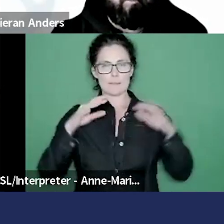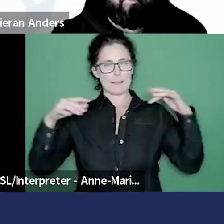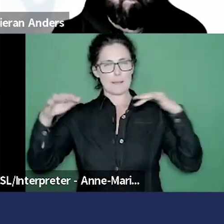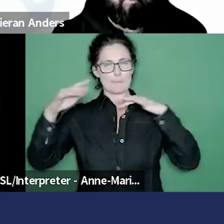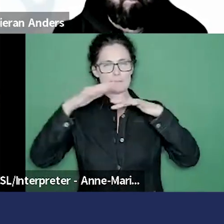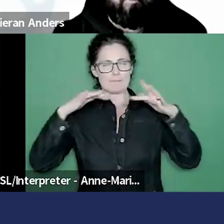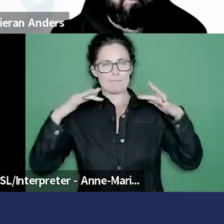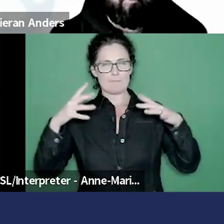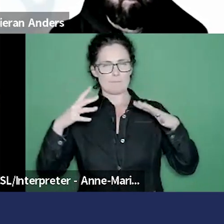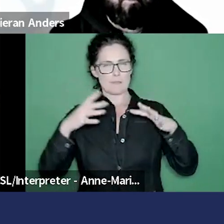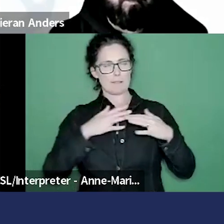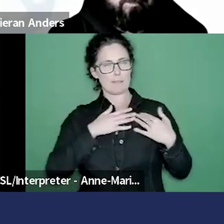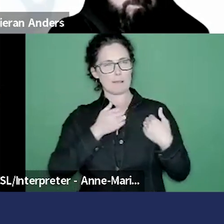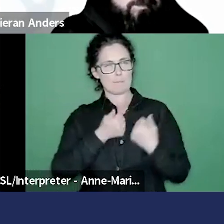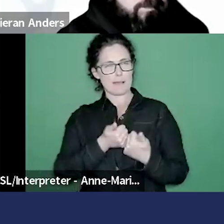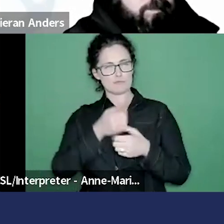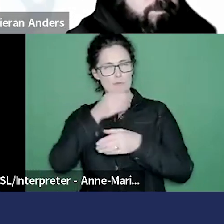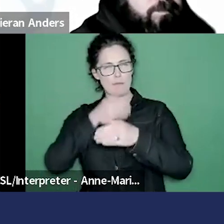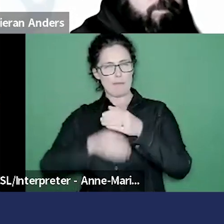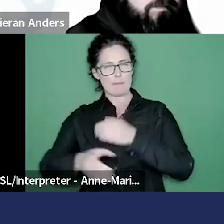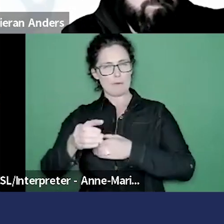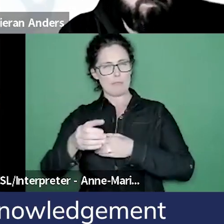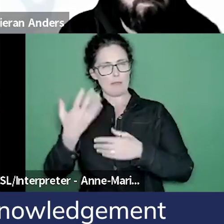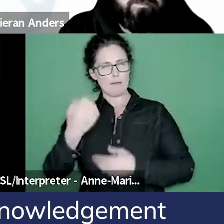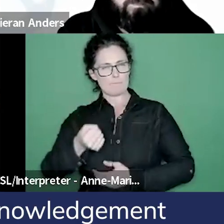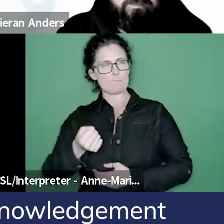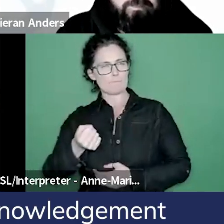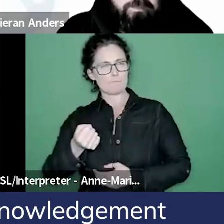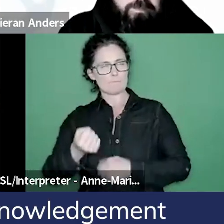atmosphere of compassion and empathy, and